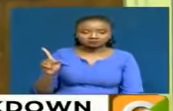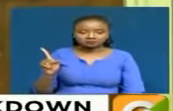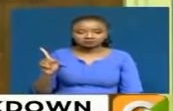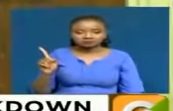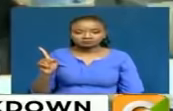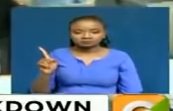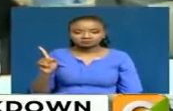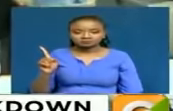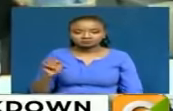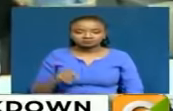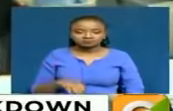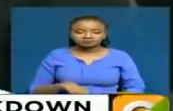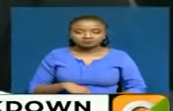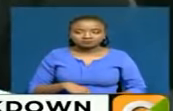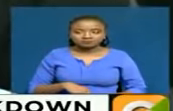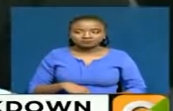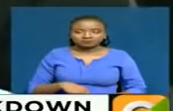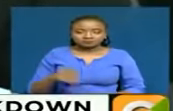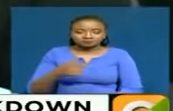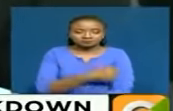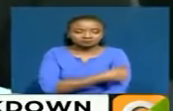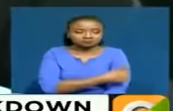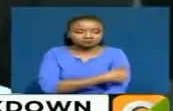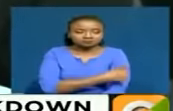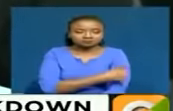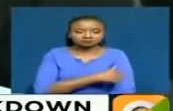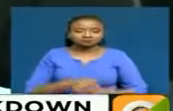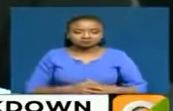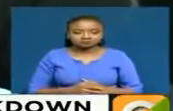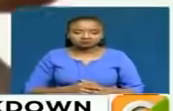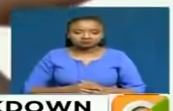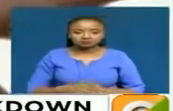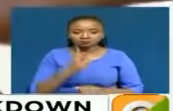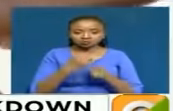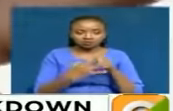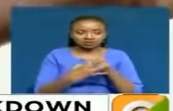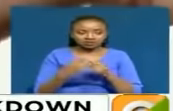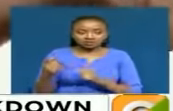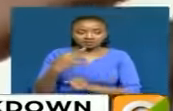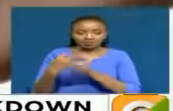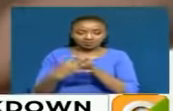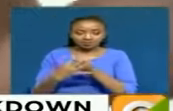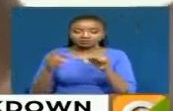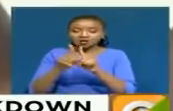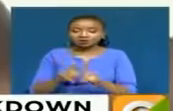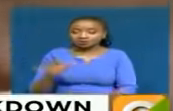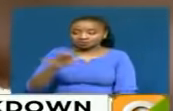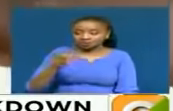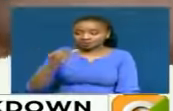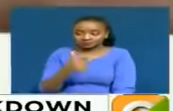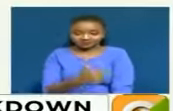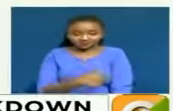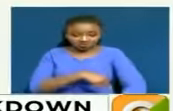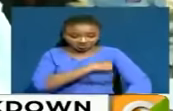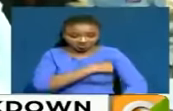the vaccinations had been administered at a school in Gatanga on Saturday, the 28th of August. The area assistant chief Dominic